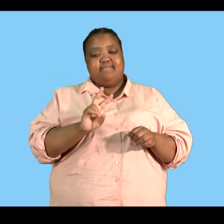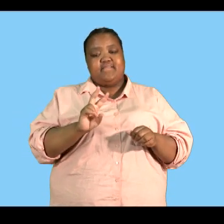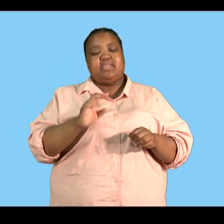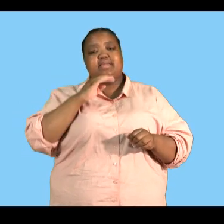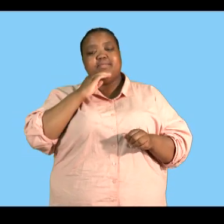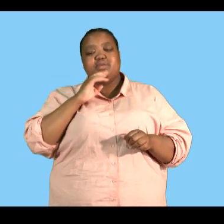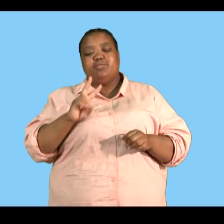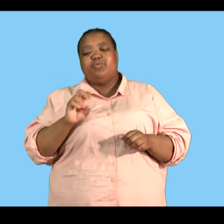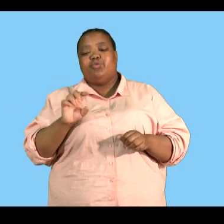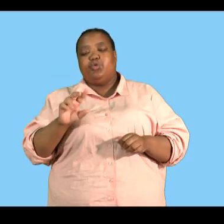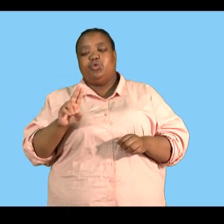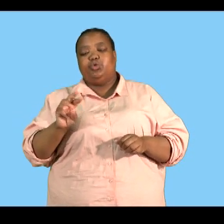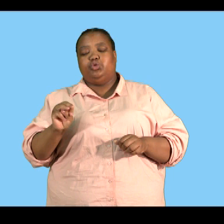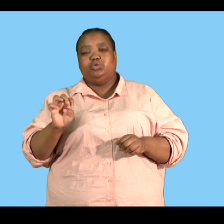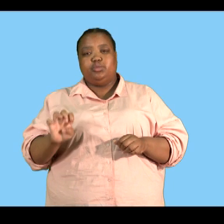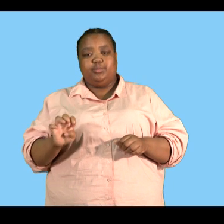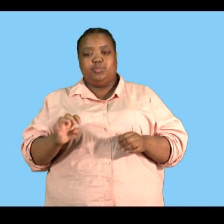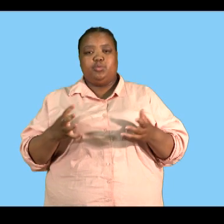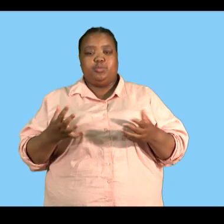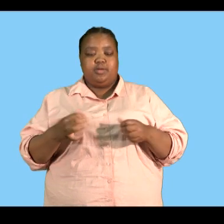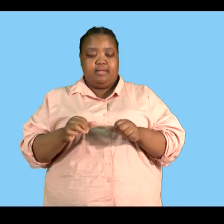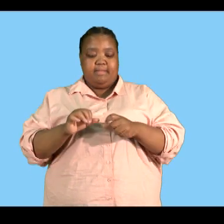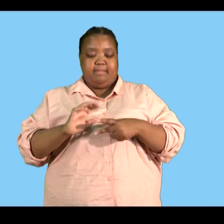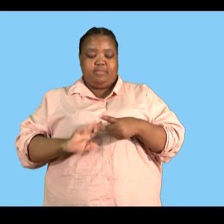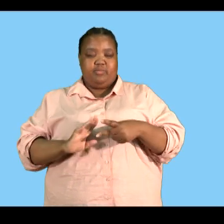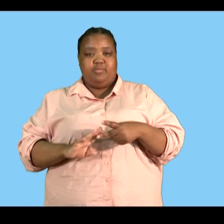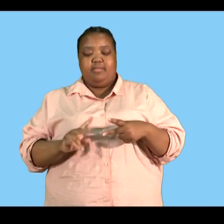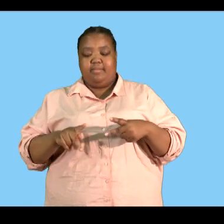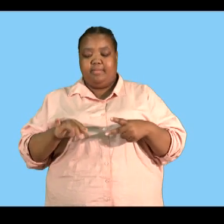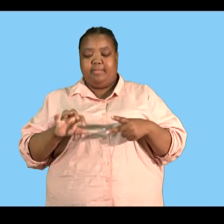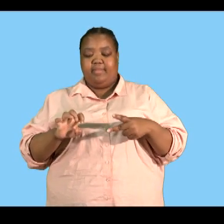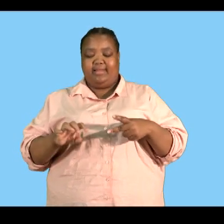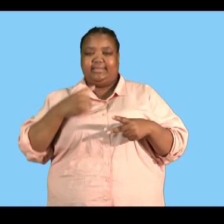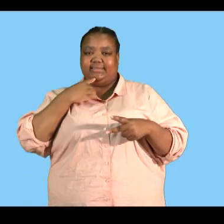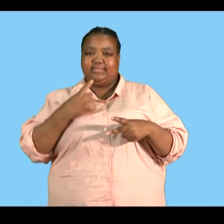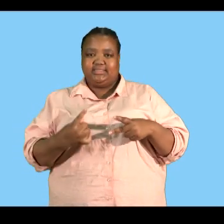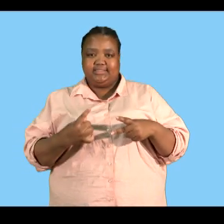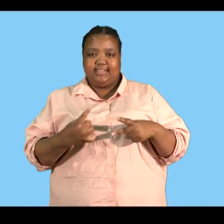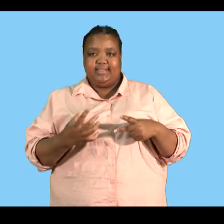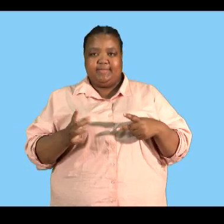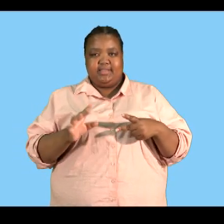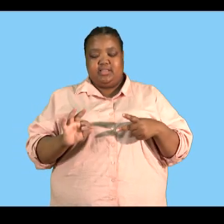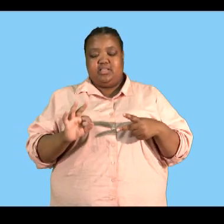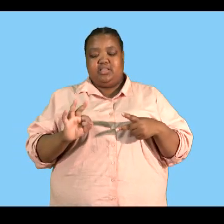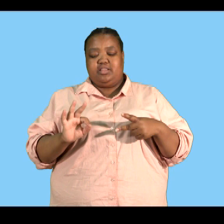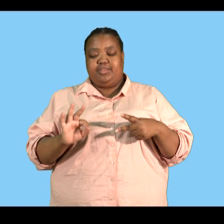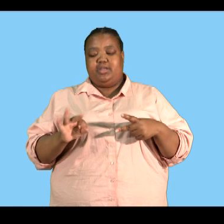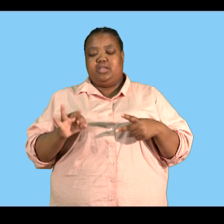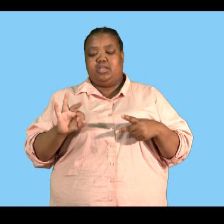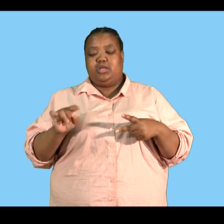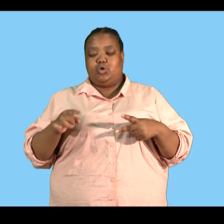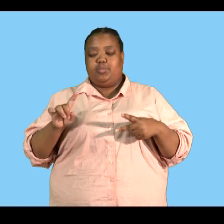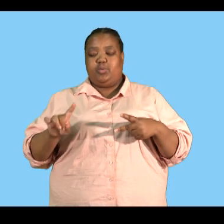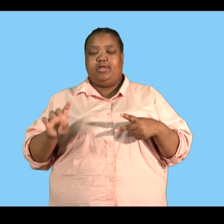is for volume, pi, we have said the value is 3,142, and this will be